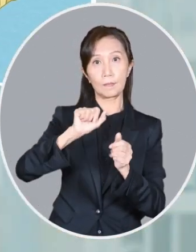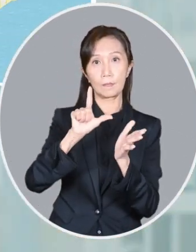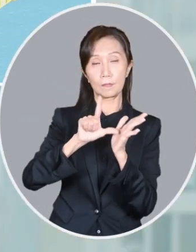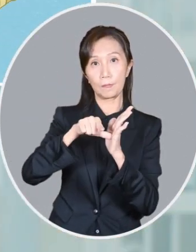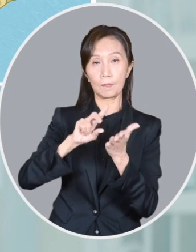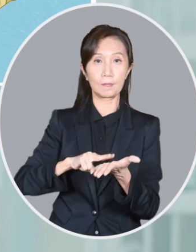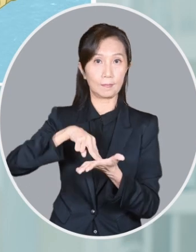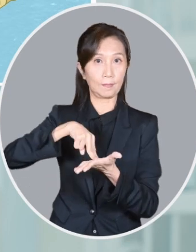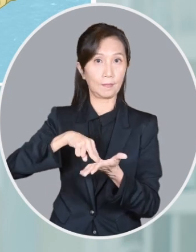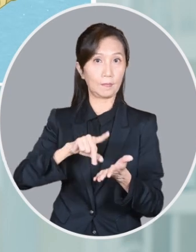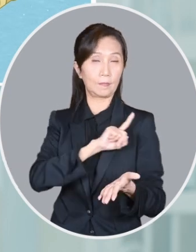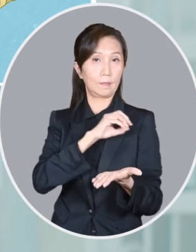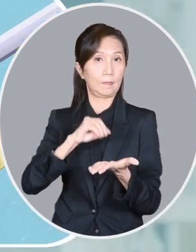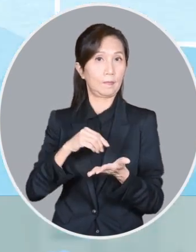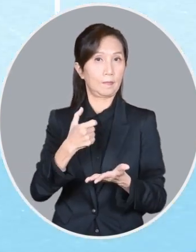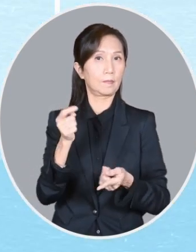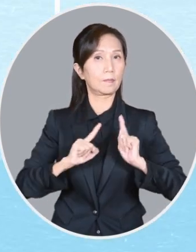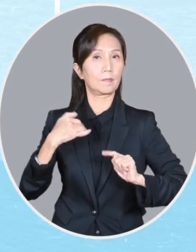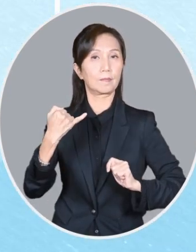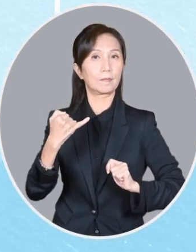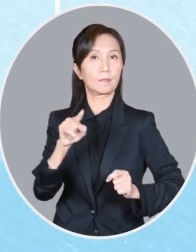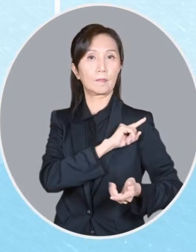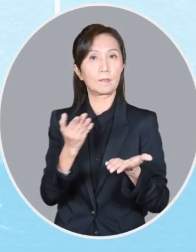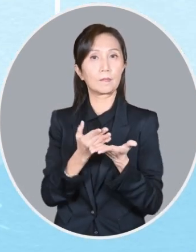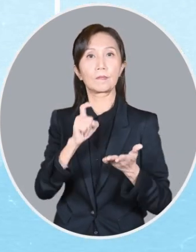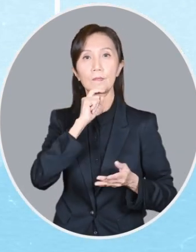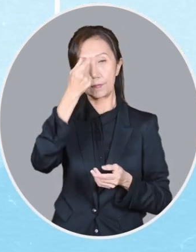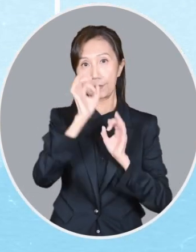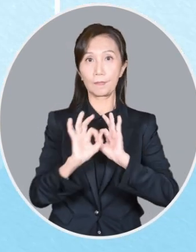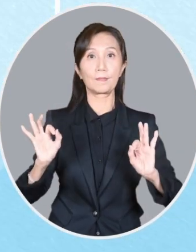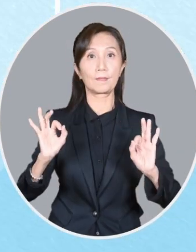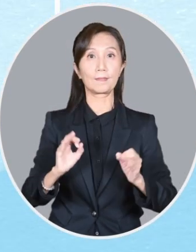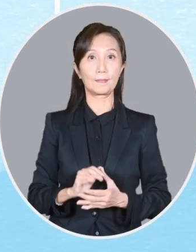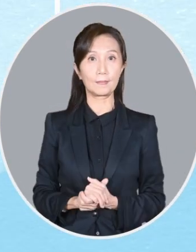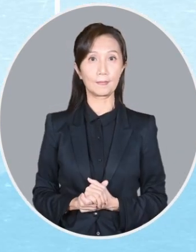install the department's separate water meters. Report overcharging for water. Keep receipts to make things clear.